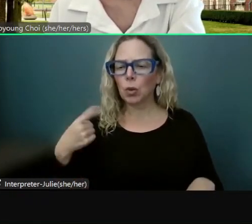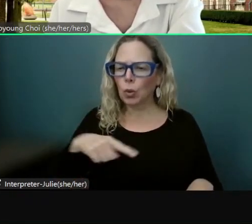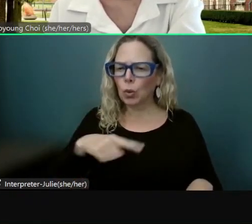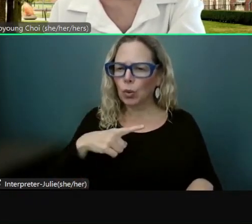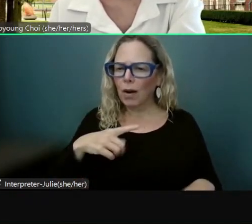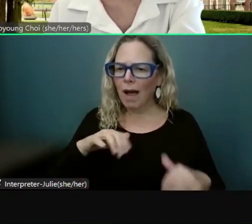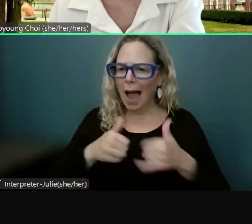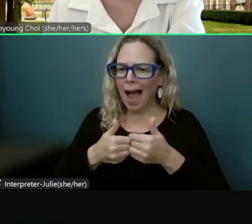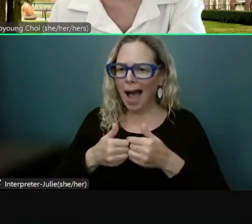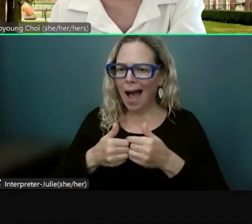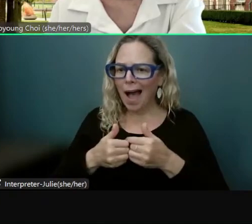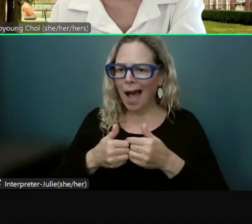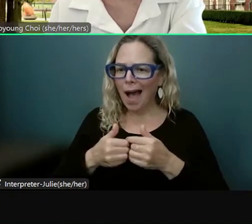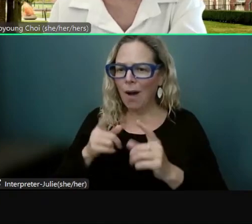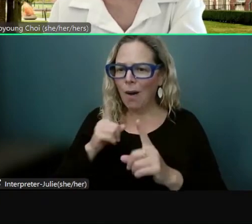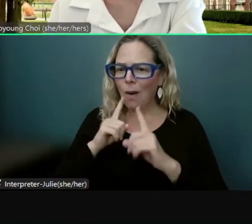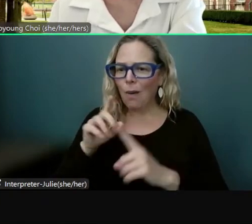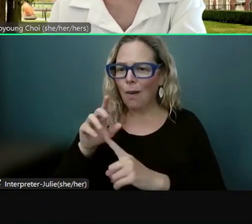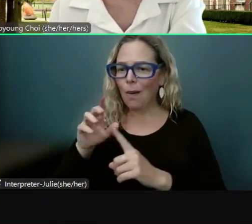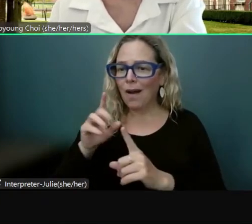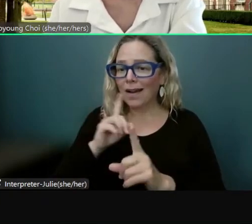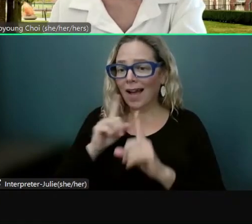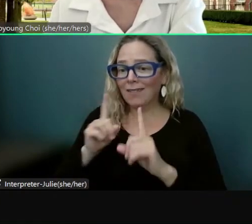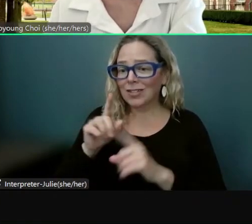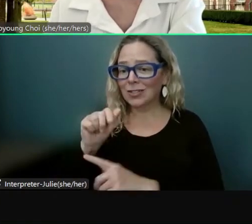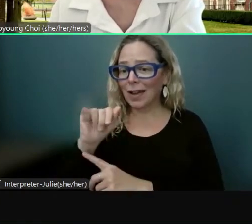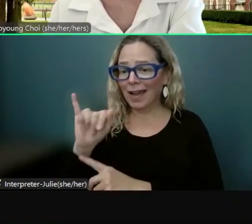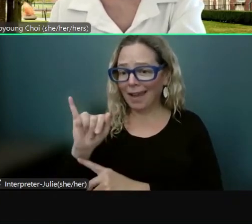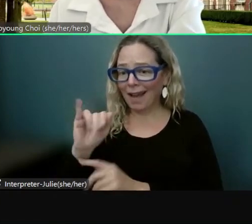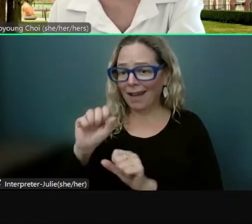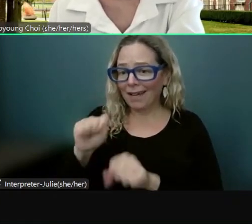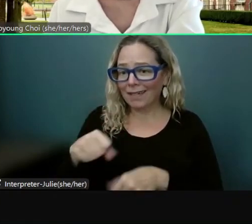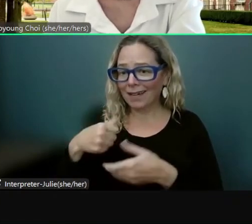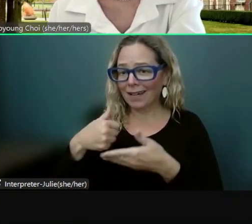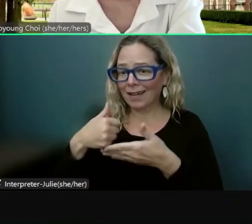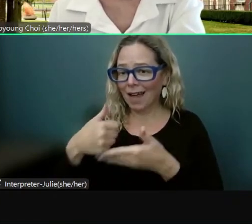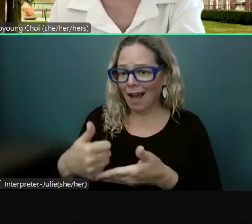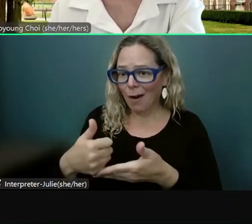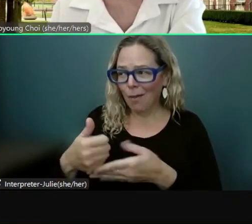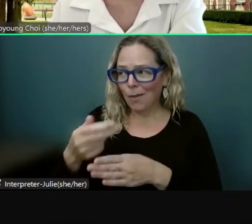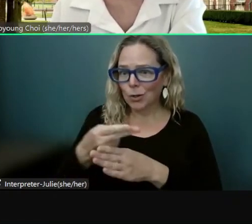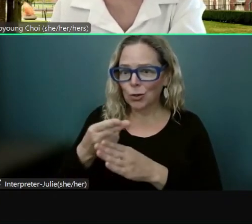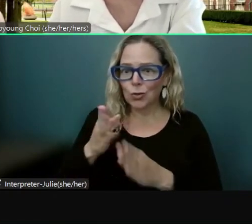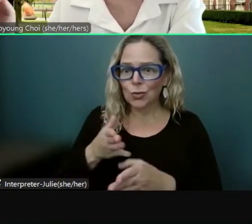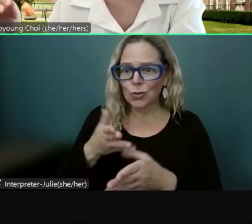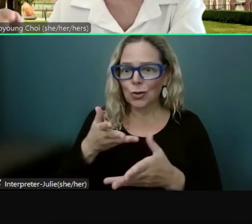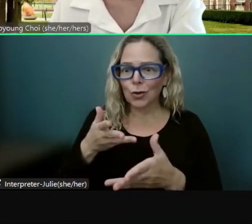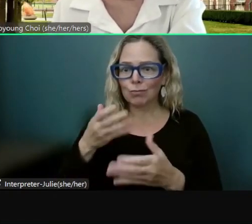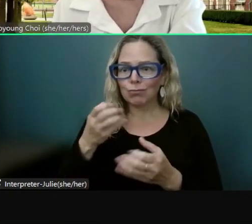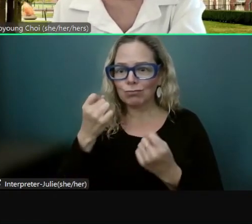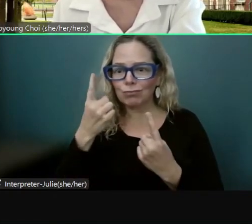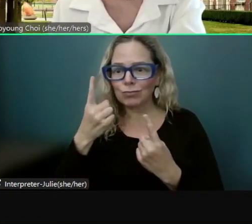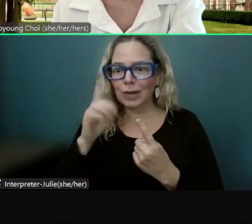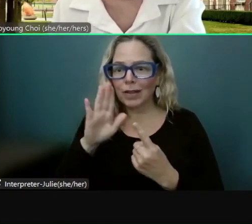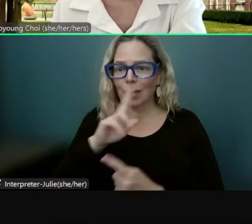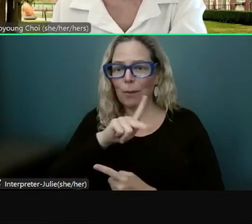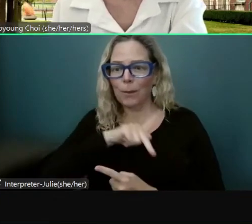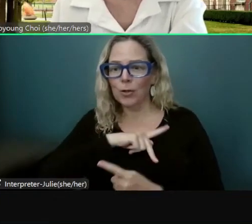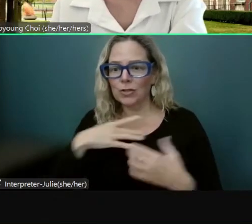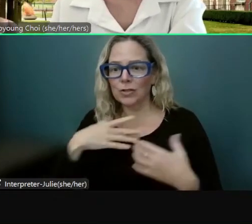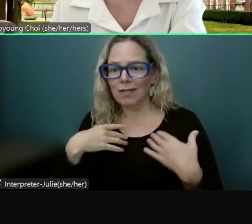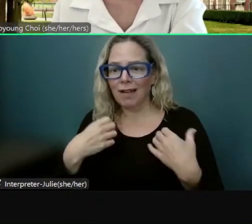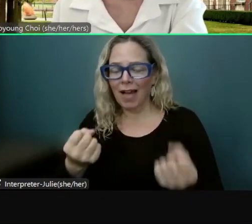could help users interpret and interact with their personal health data, such as physical activity